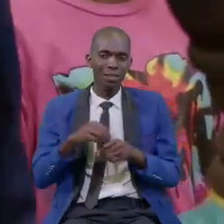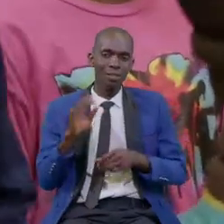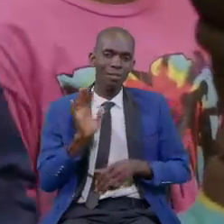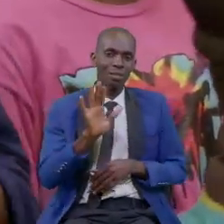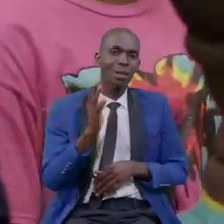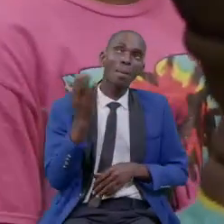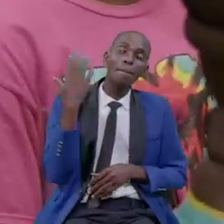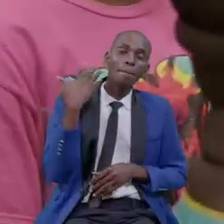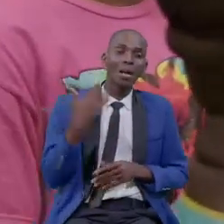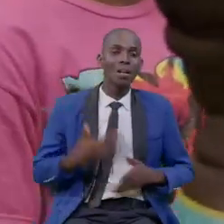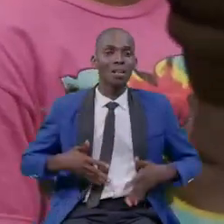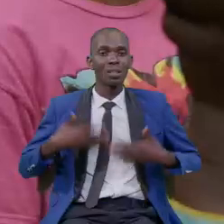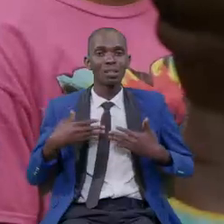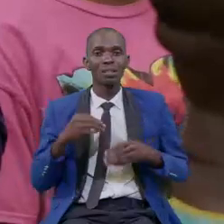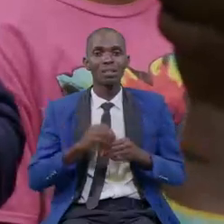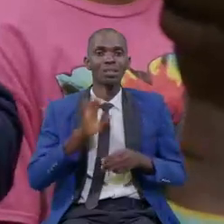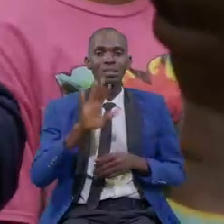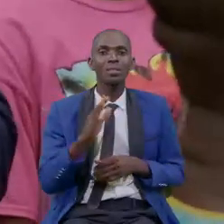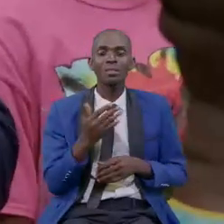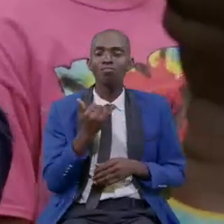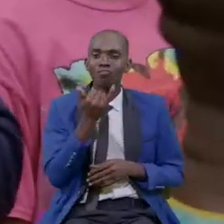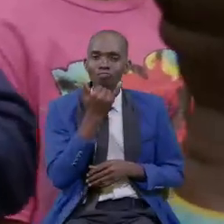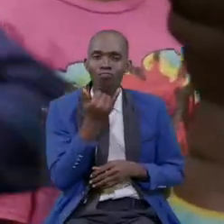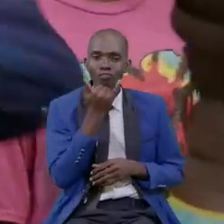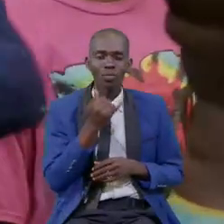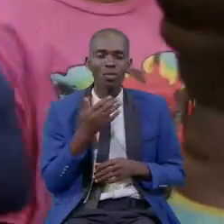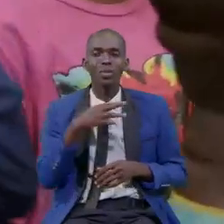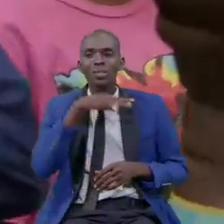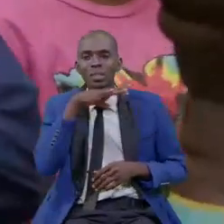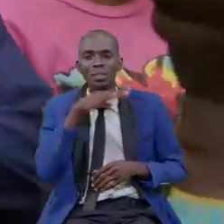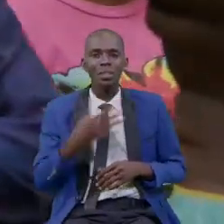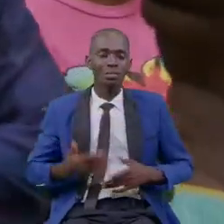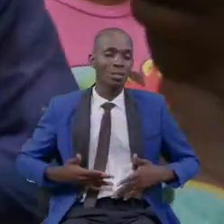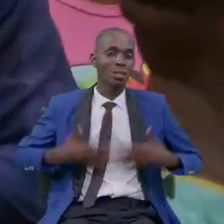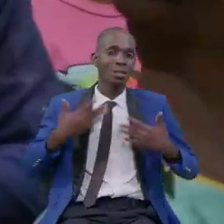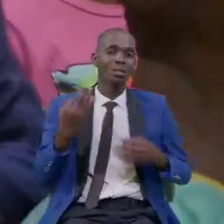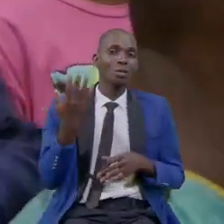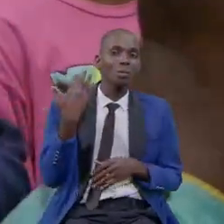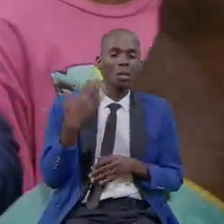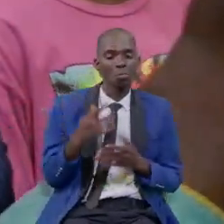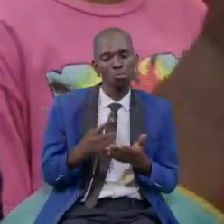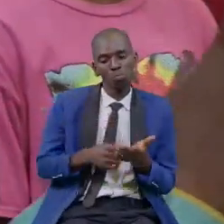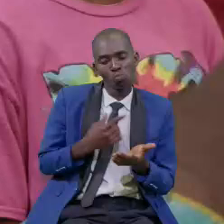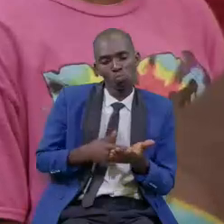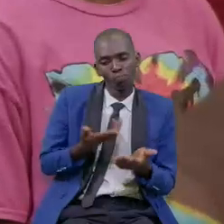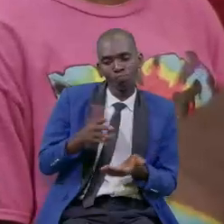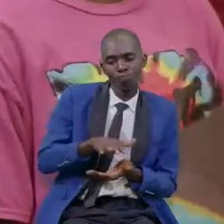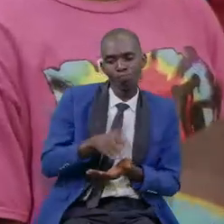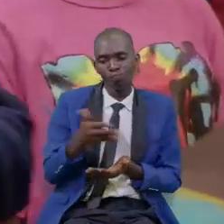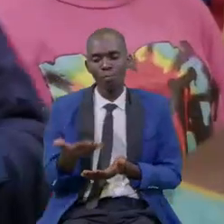of abominable filthiness, and then sometimes behaving like an Israelite,